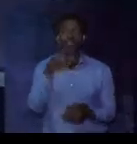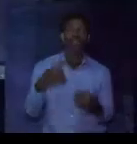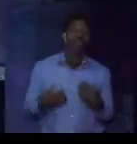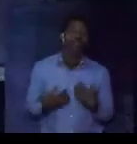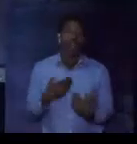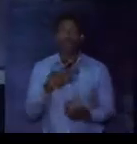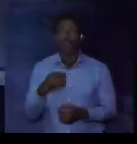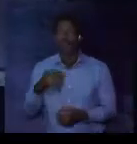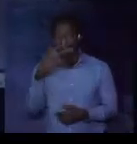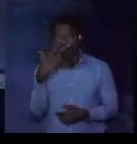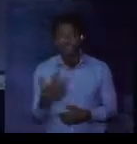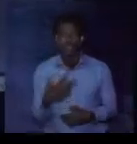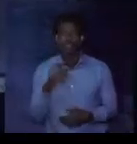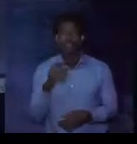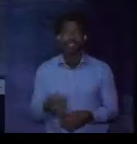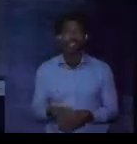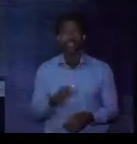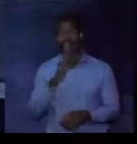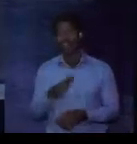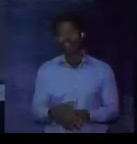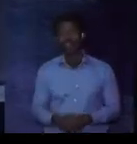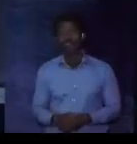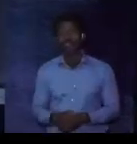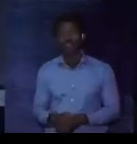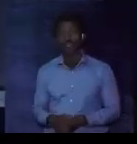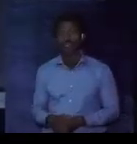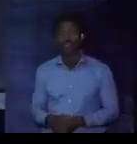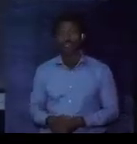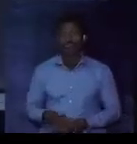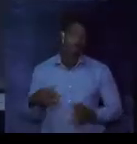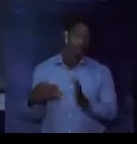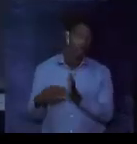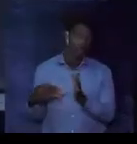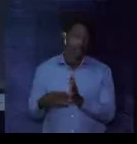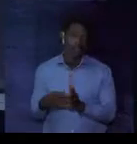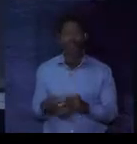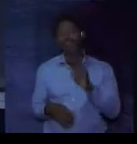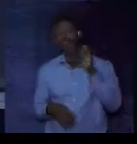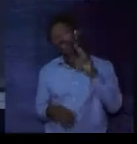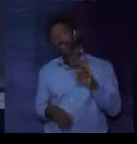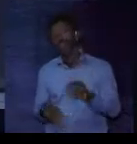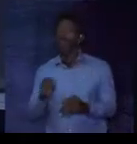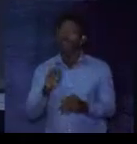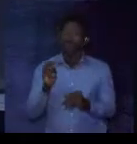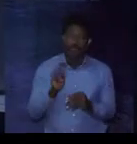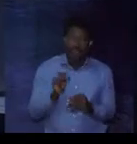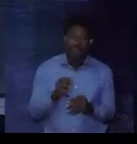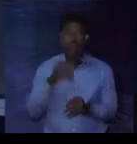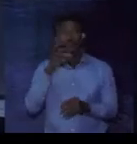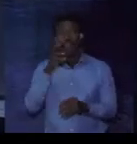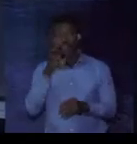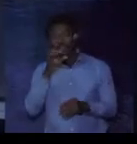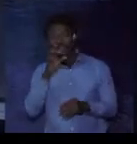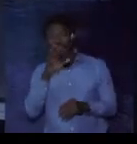652,000, you're done with that house. Then you have and 3, because you're left with just 3 under the ones place. So let's take it